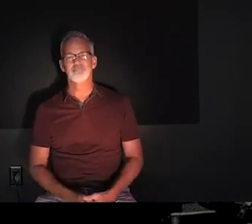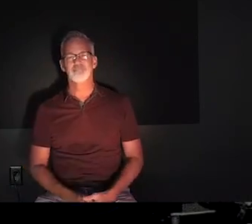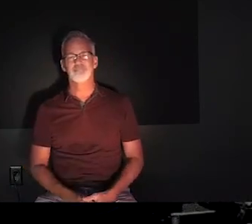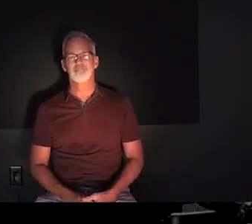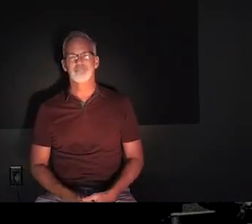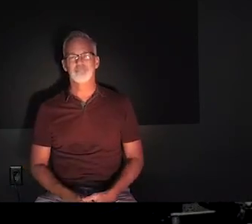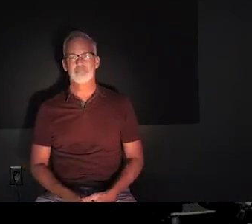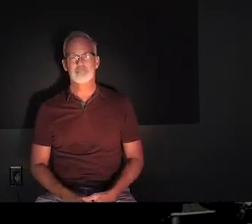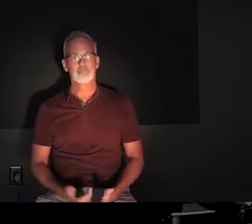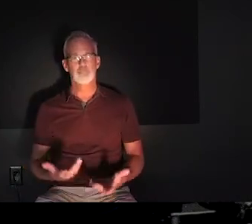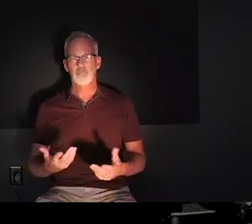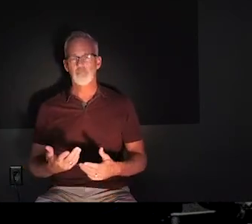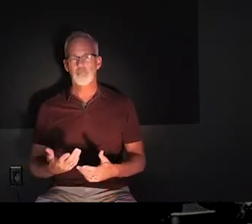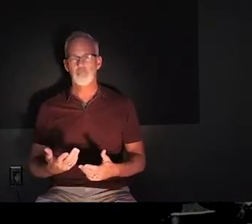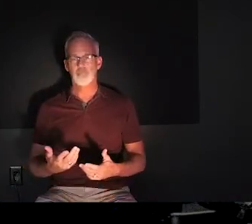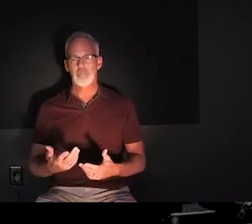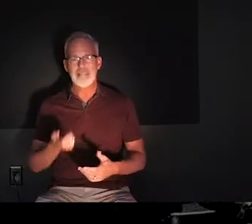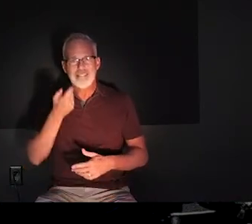You know what he just did?